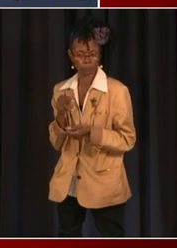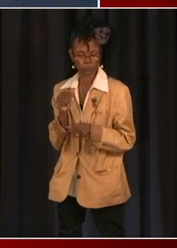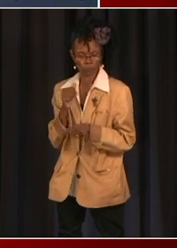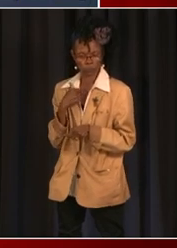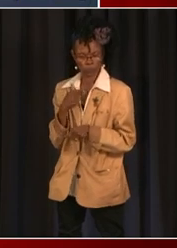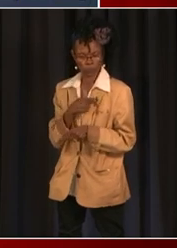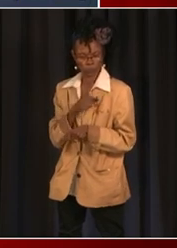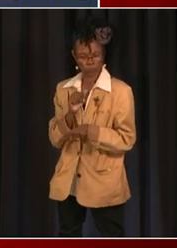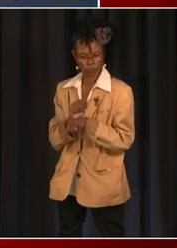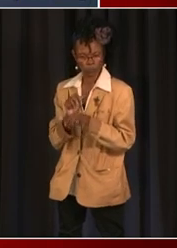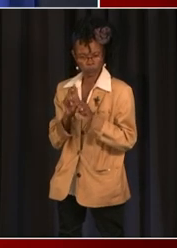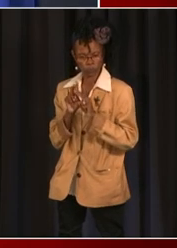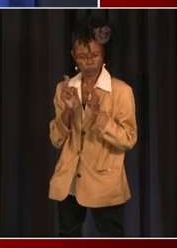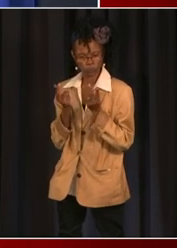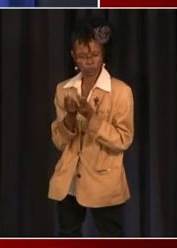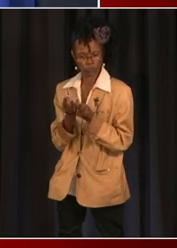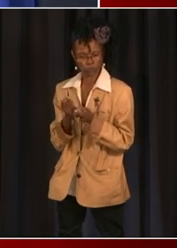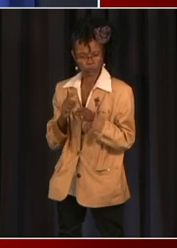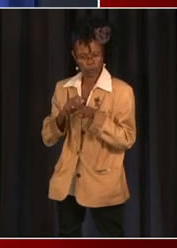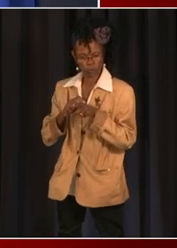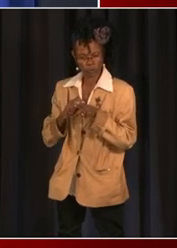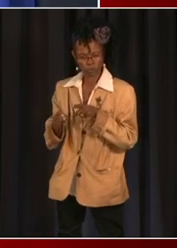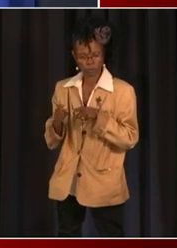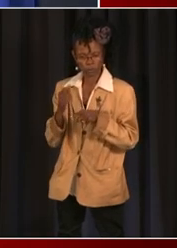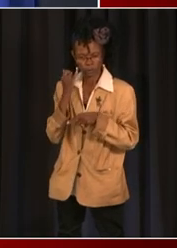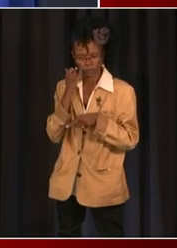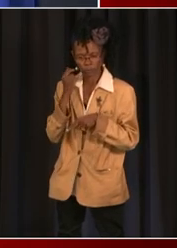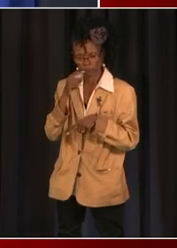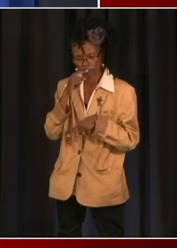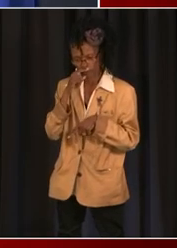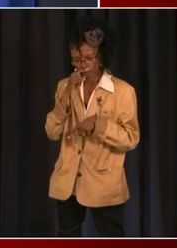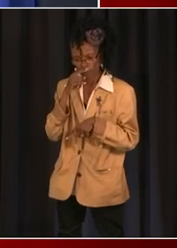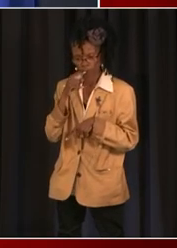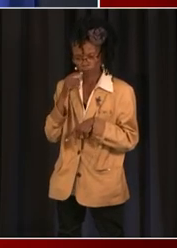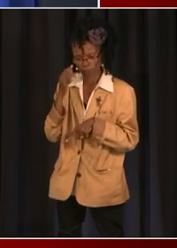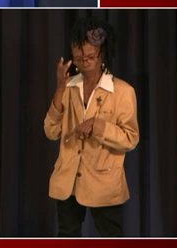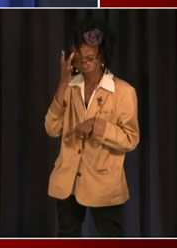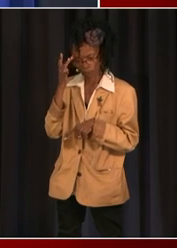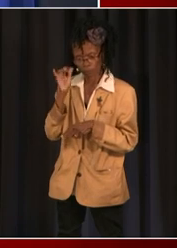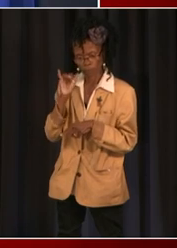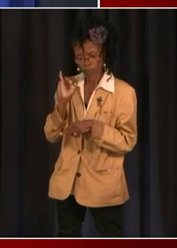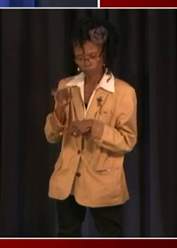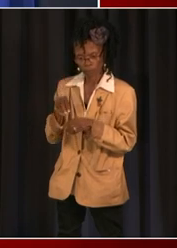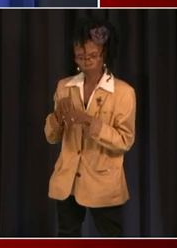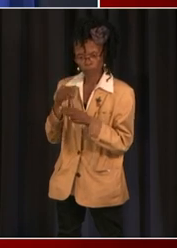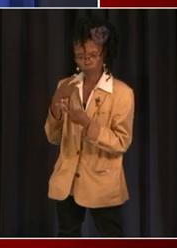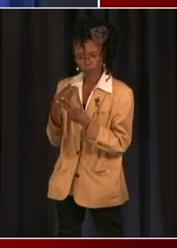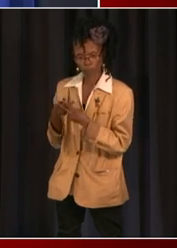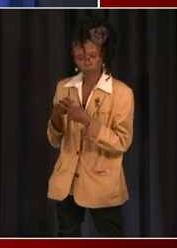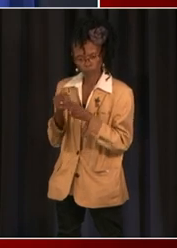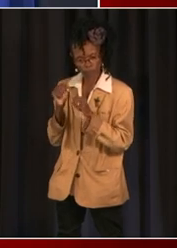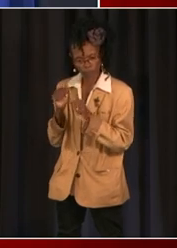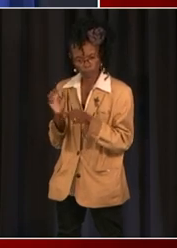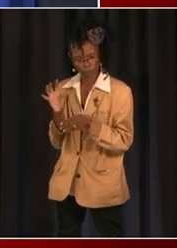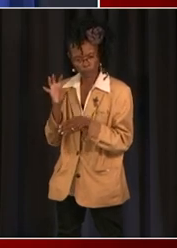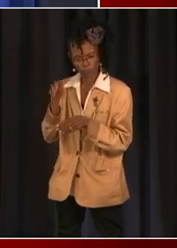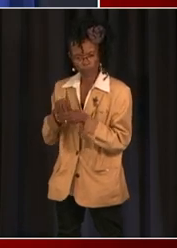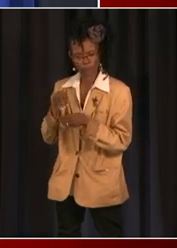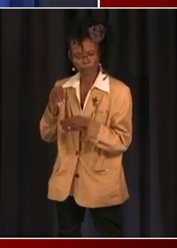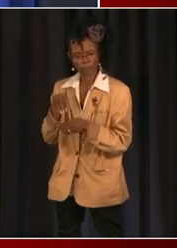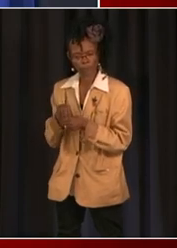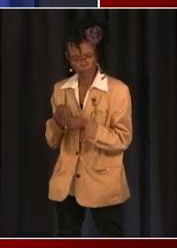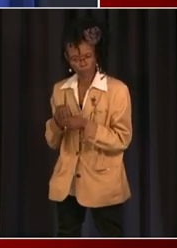that are preventing you from saying automatically a kid goes to quarantine, they'll be able to participate in the class from home? Yeah, thank you, Perry, for that